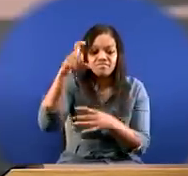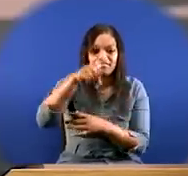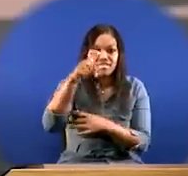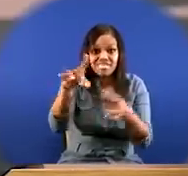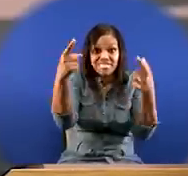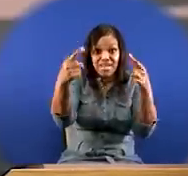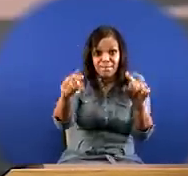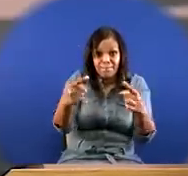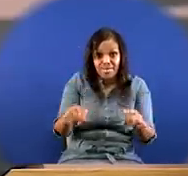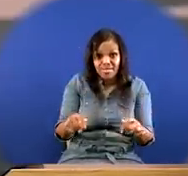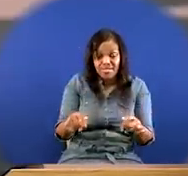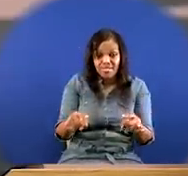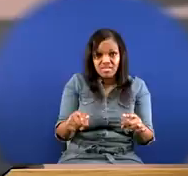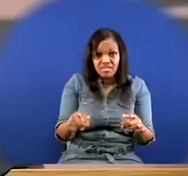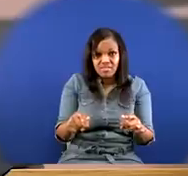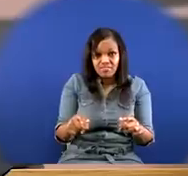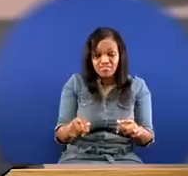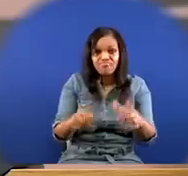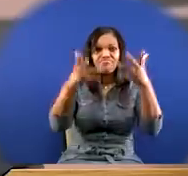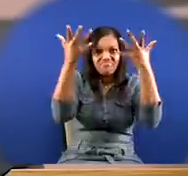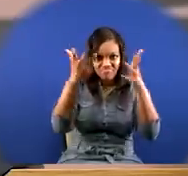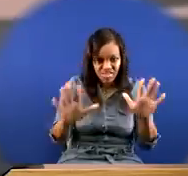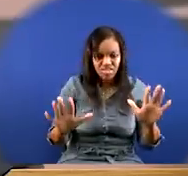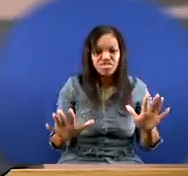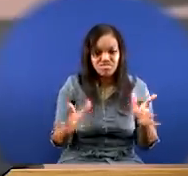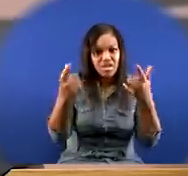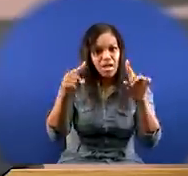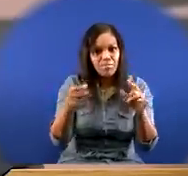be done is done.